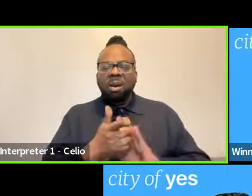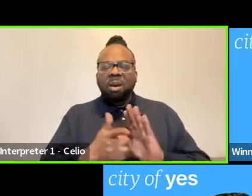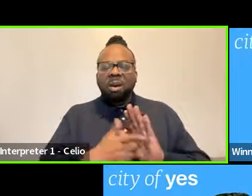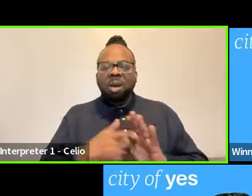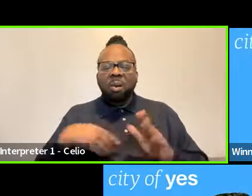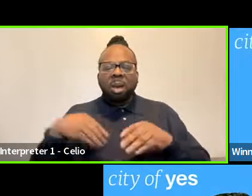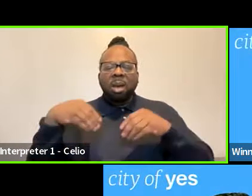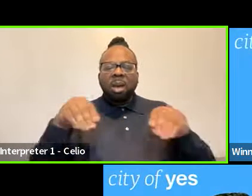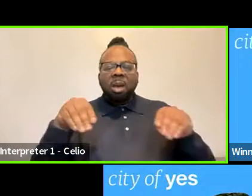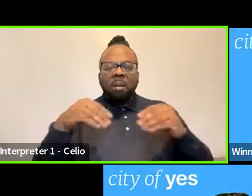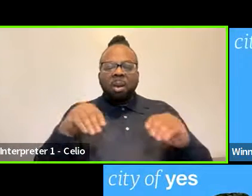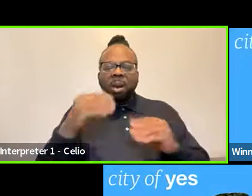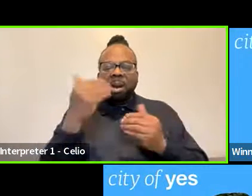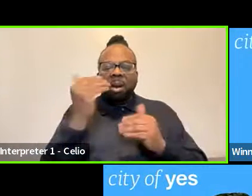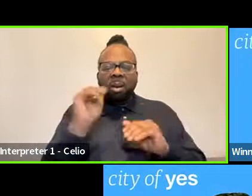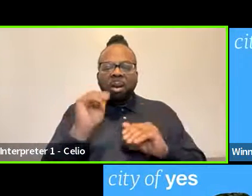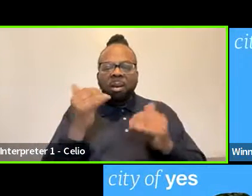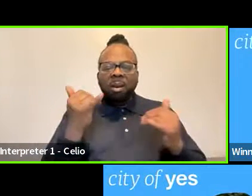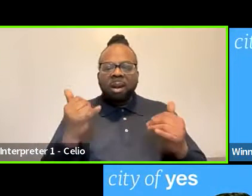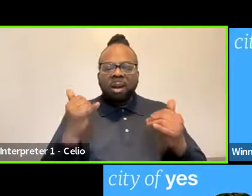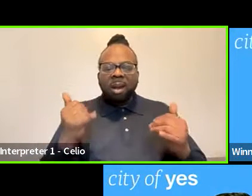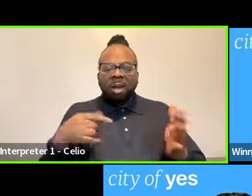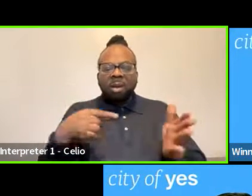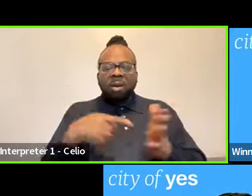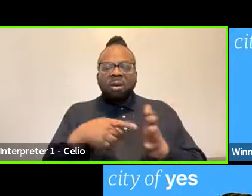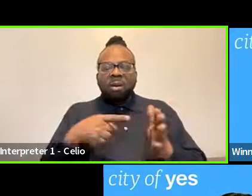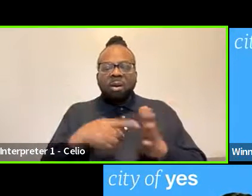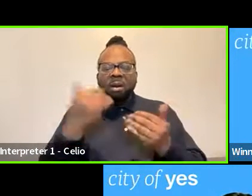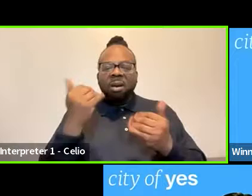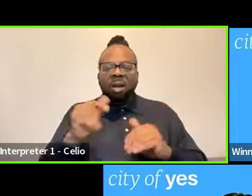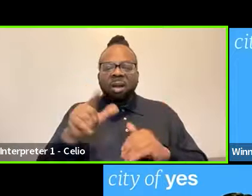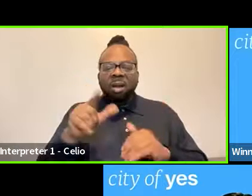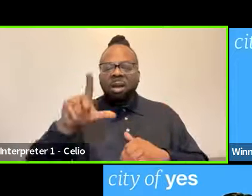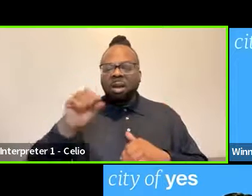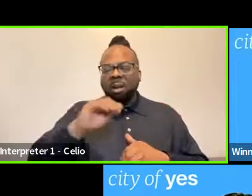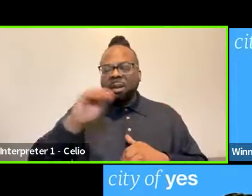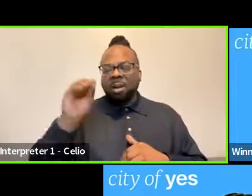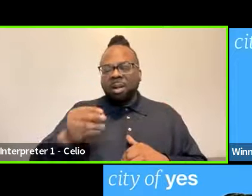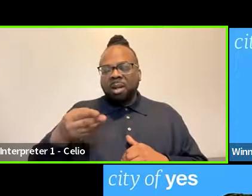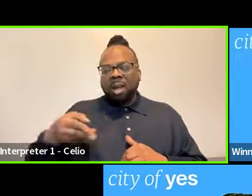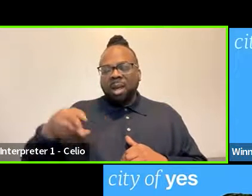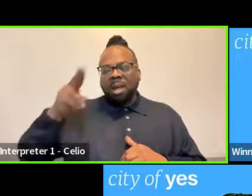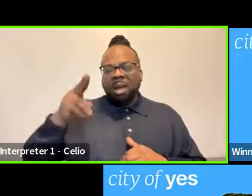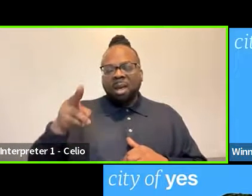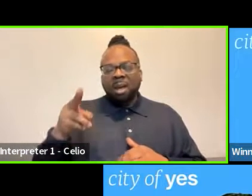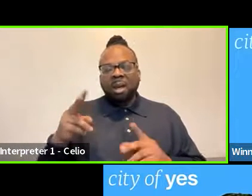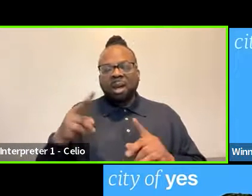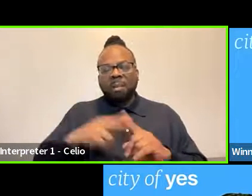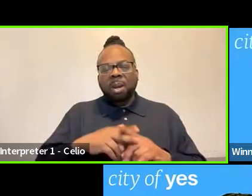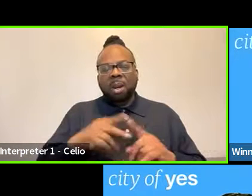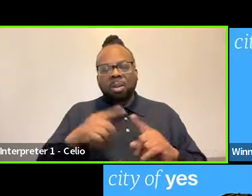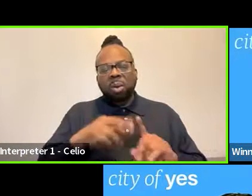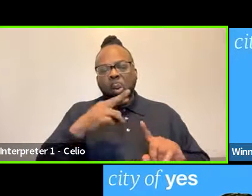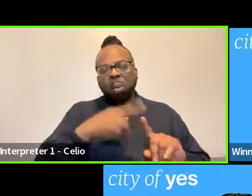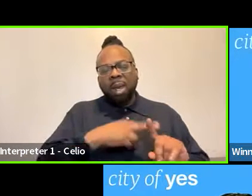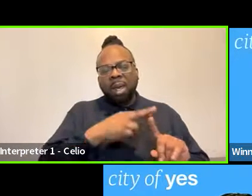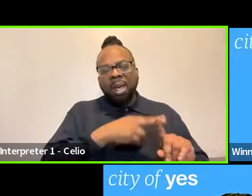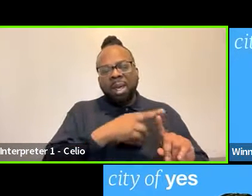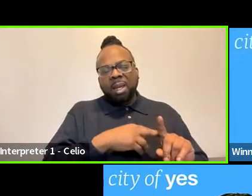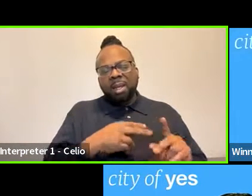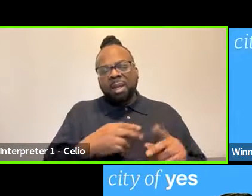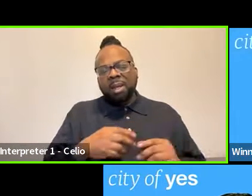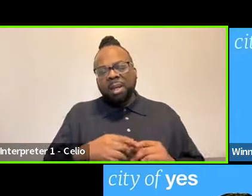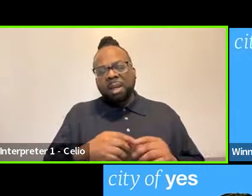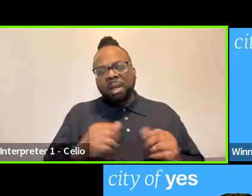is today and your affordable cap is at least 20% higher than that. That applies to rental. That applies to